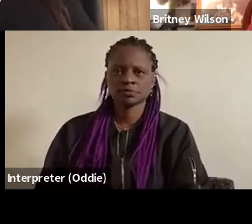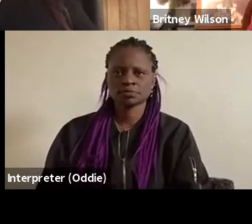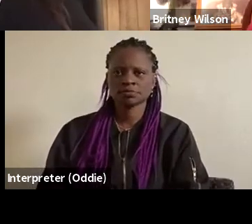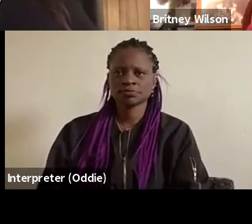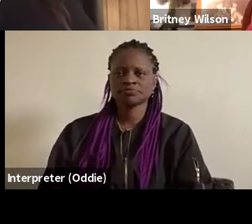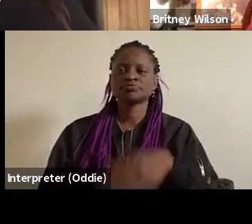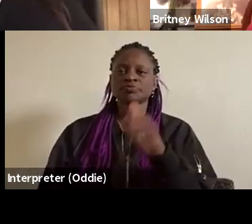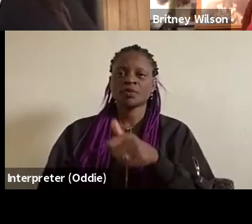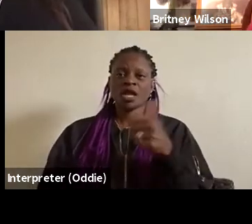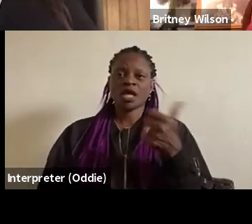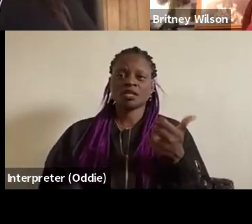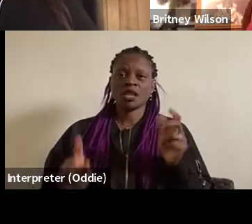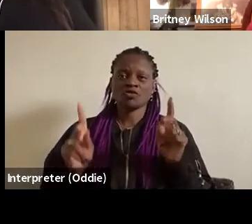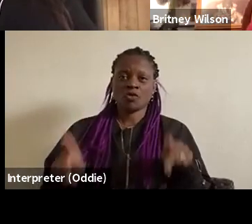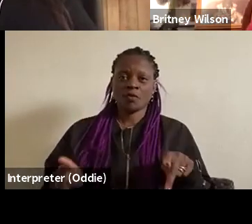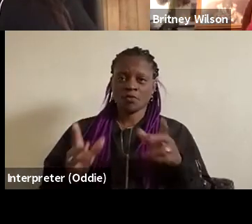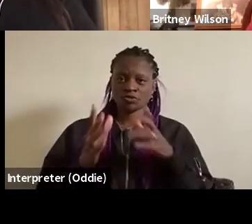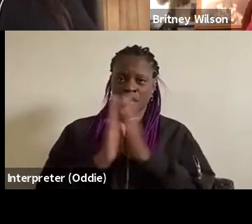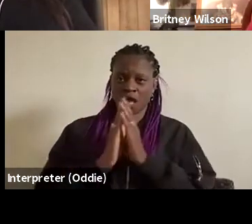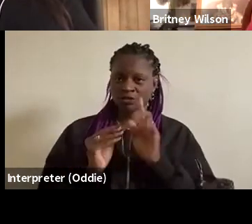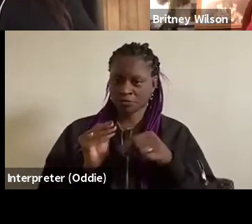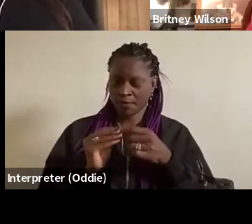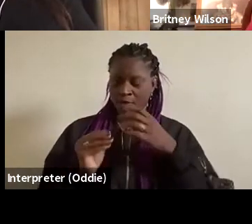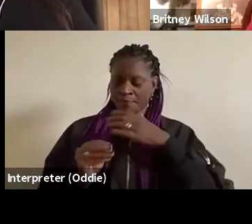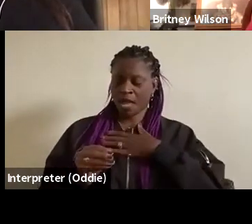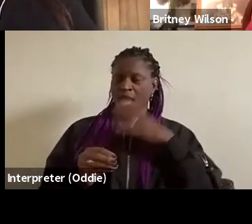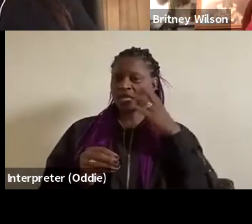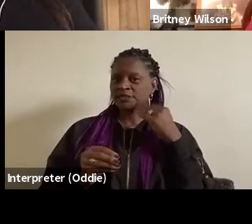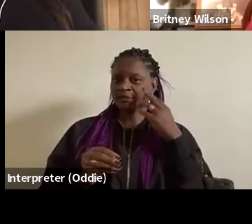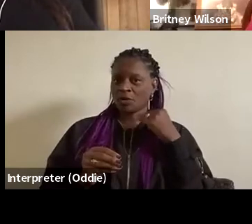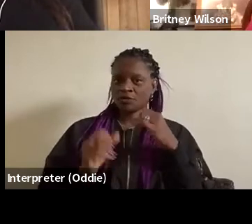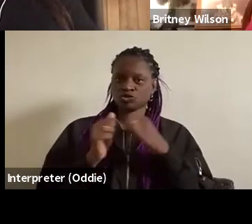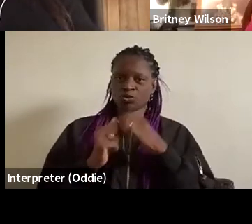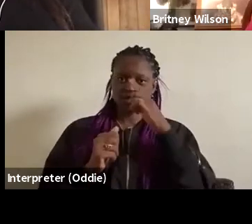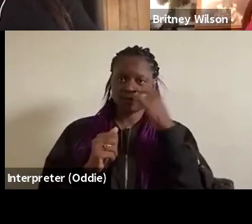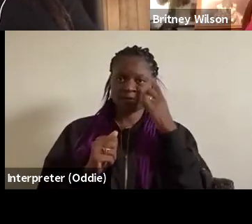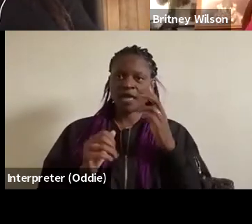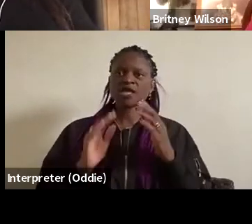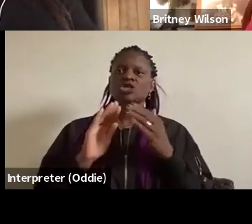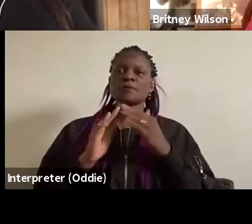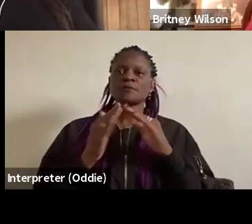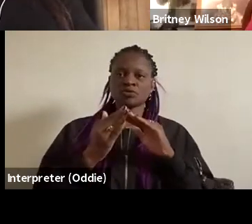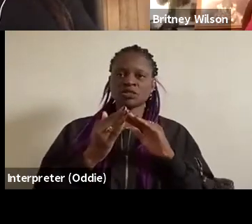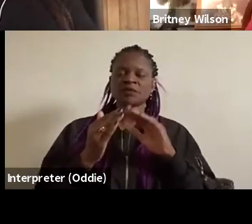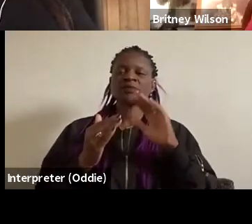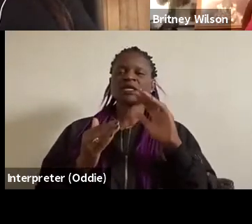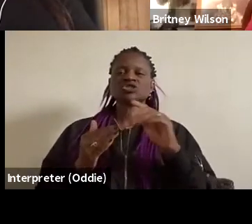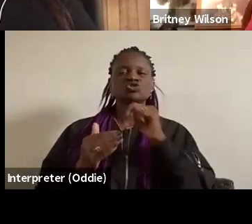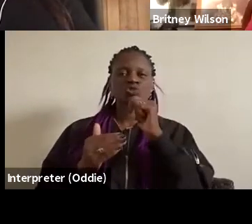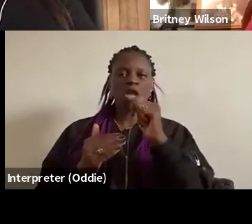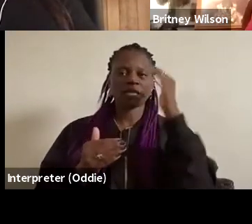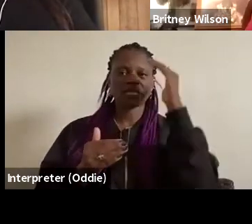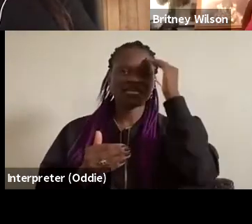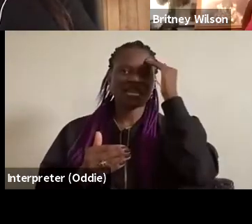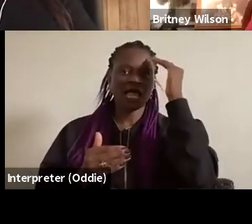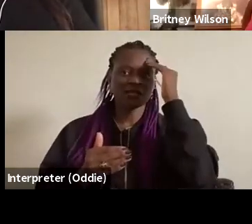Another participant asked, my experience of the Black community to talk about disability is not acknowledging disability and saying, it's not